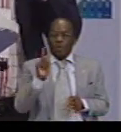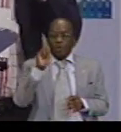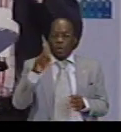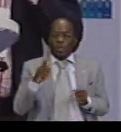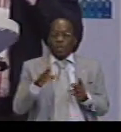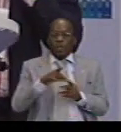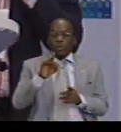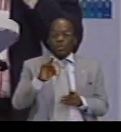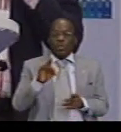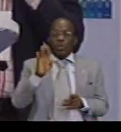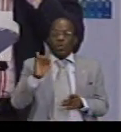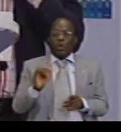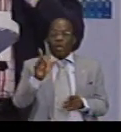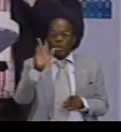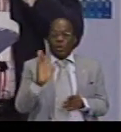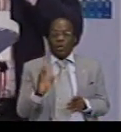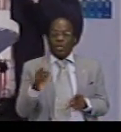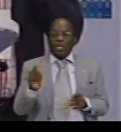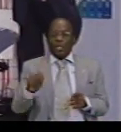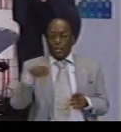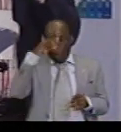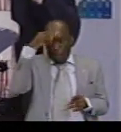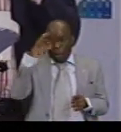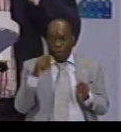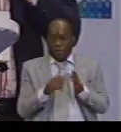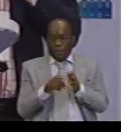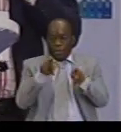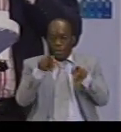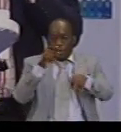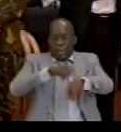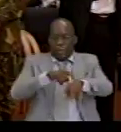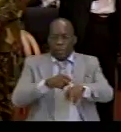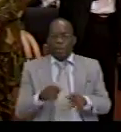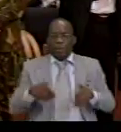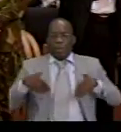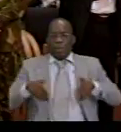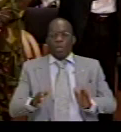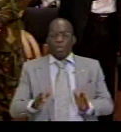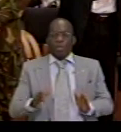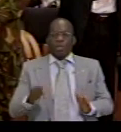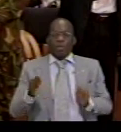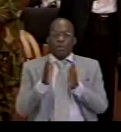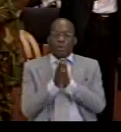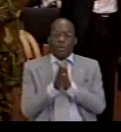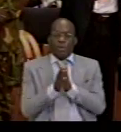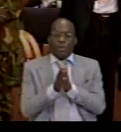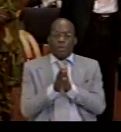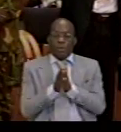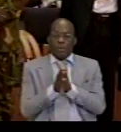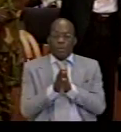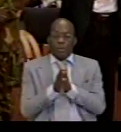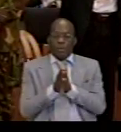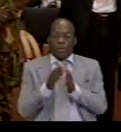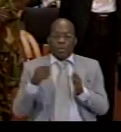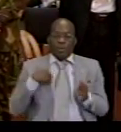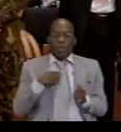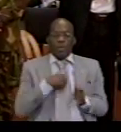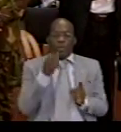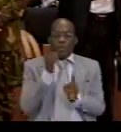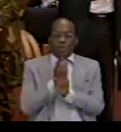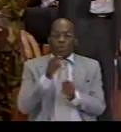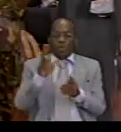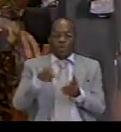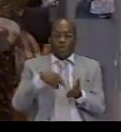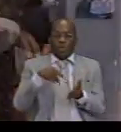the man of this time. Let's pray. We have just read in Isaiah,